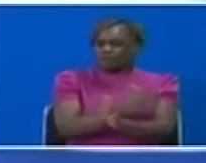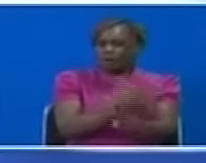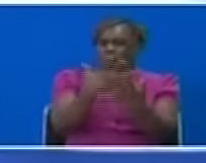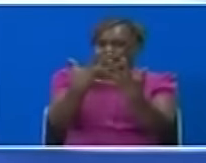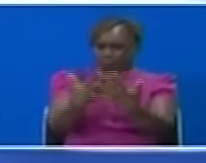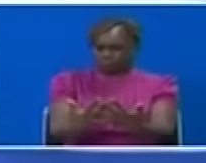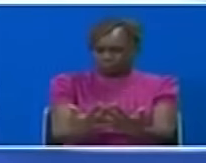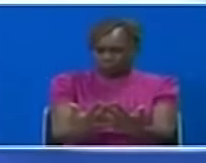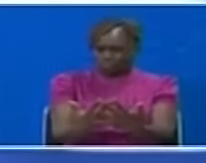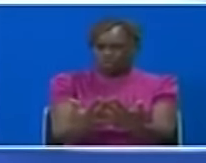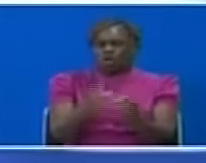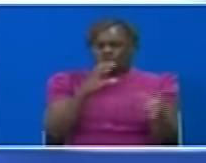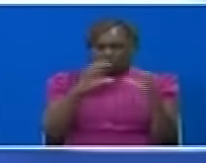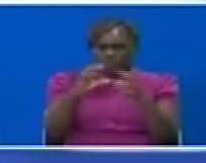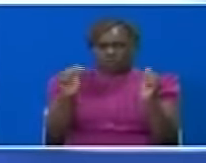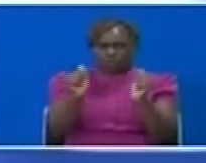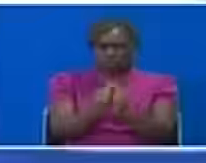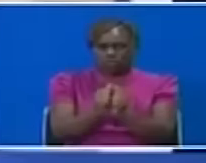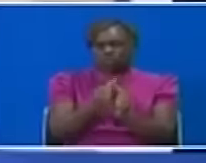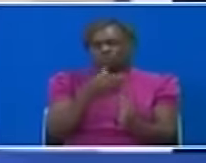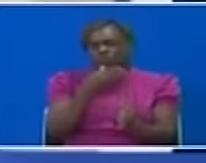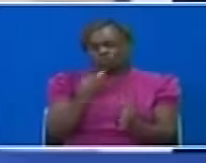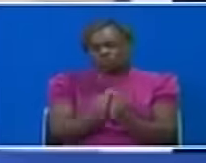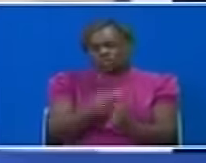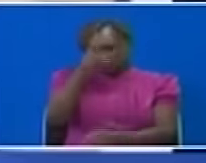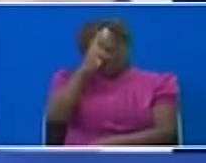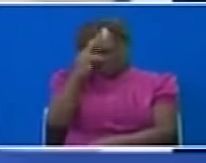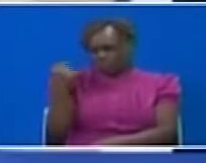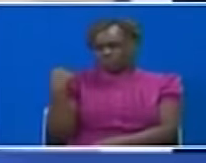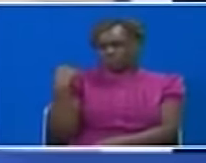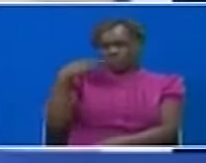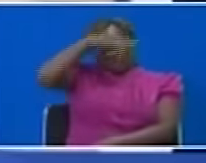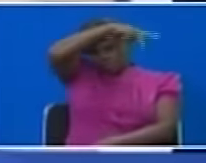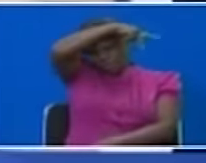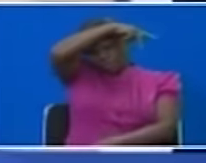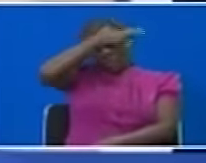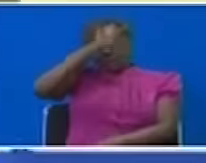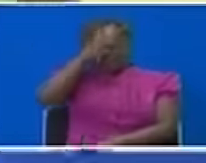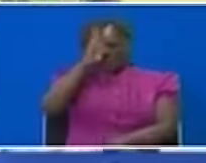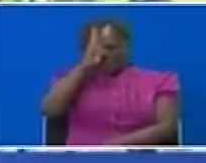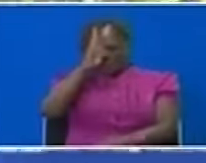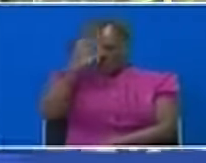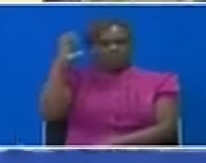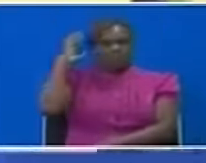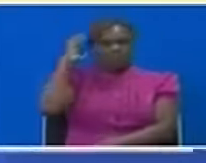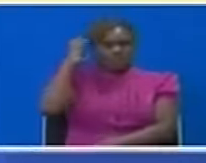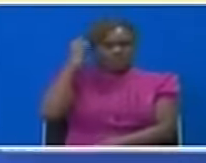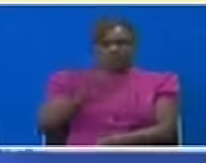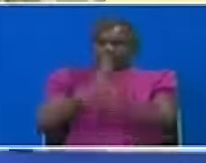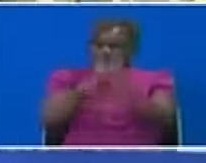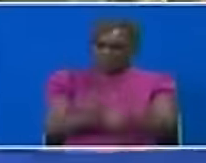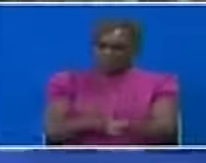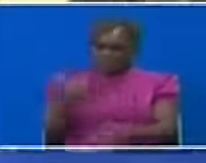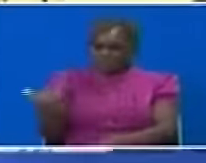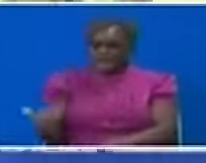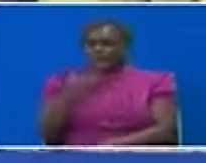arrest, he was in constant communication with Masla, recently graduated from the police college. There are reports that the young